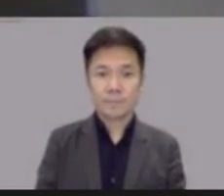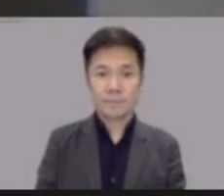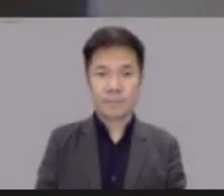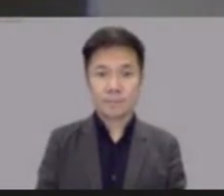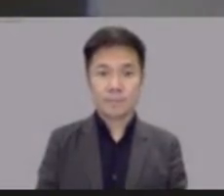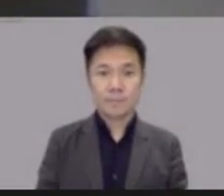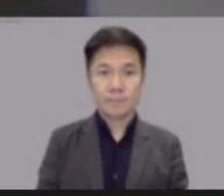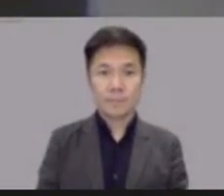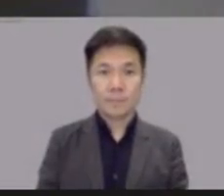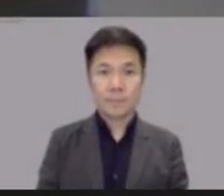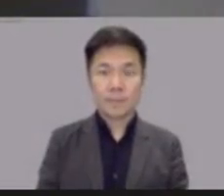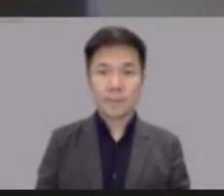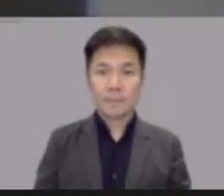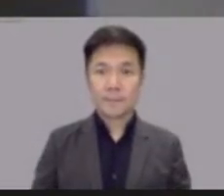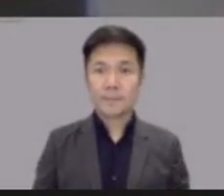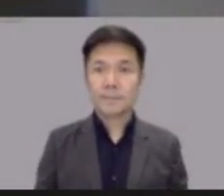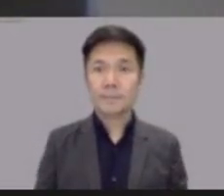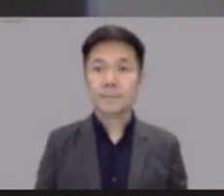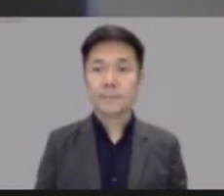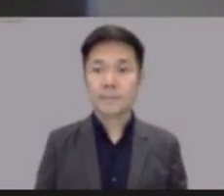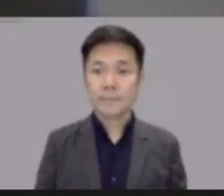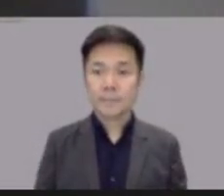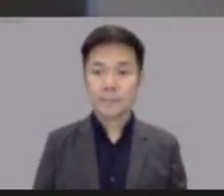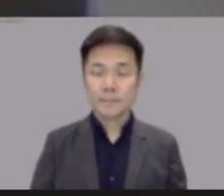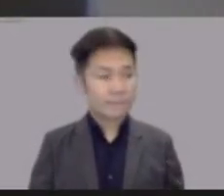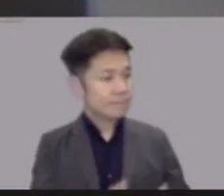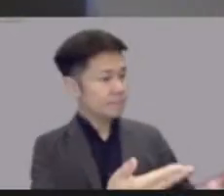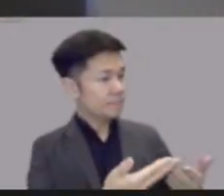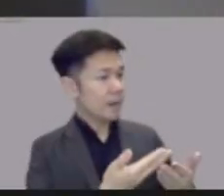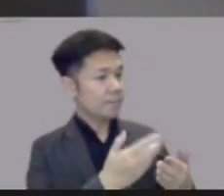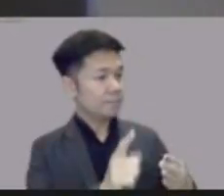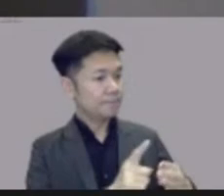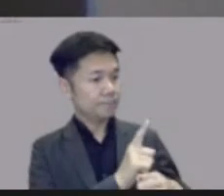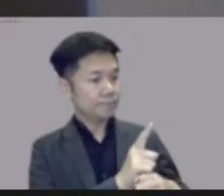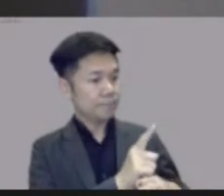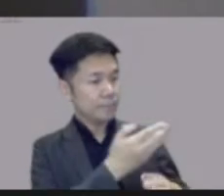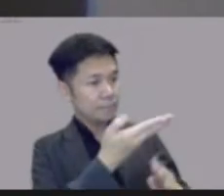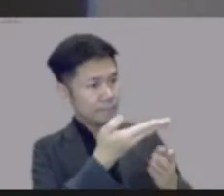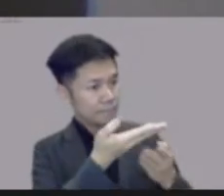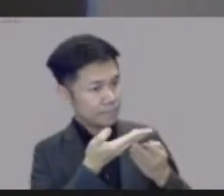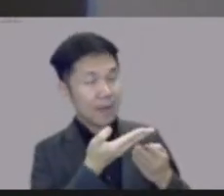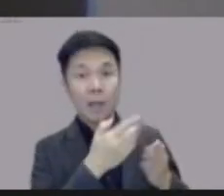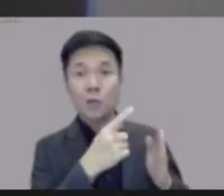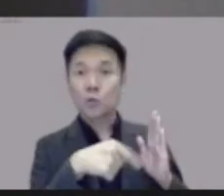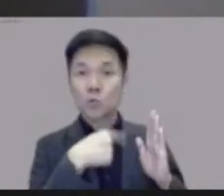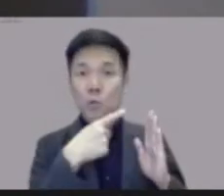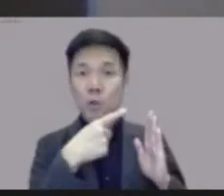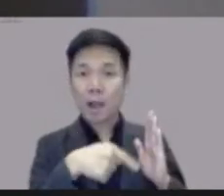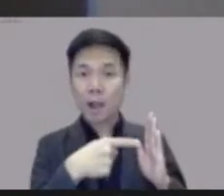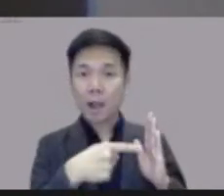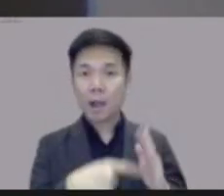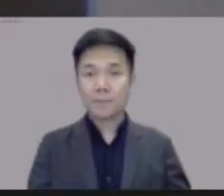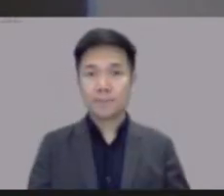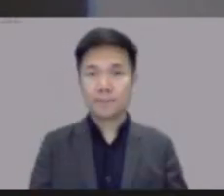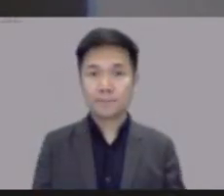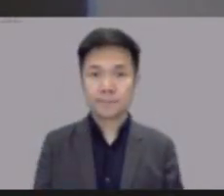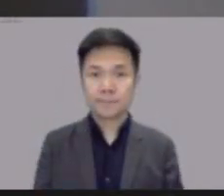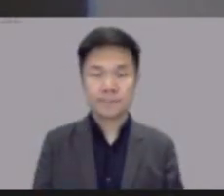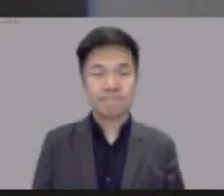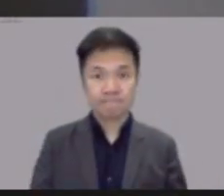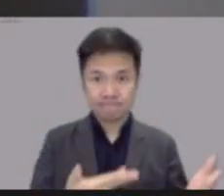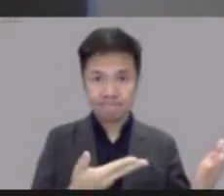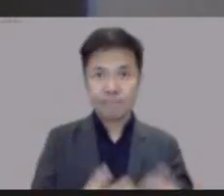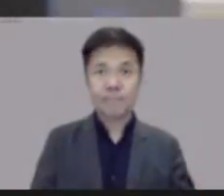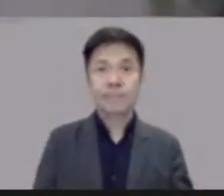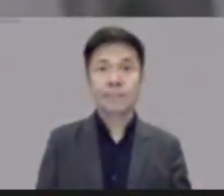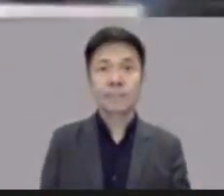I would now like to invite the distinguished delegate from Sri Lanka to take the flow